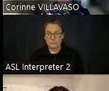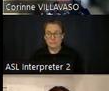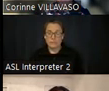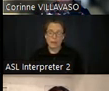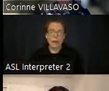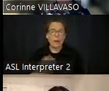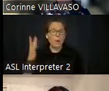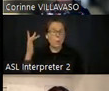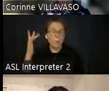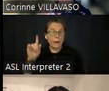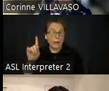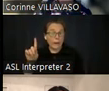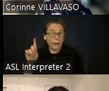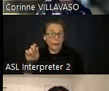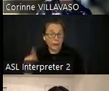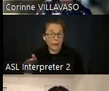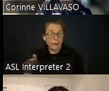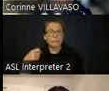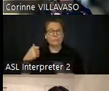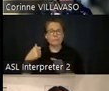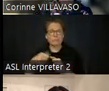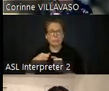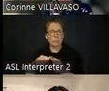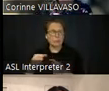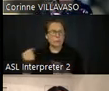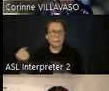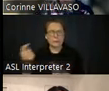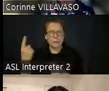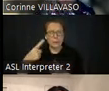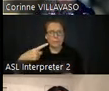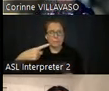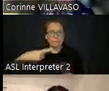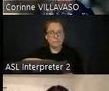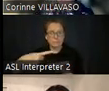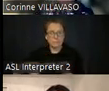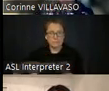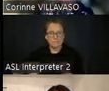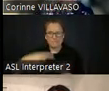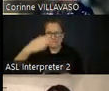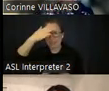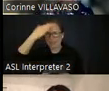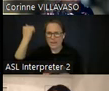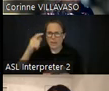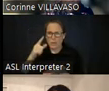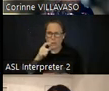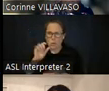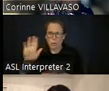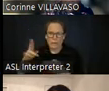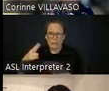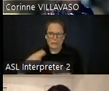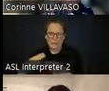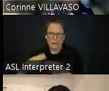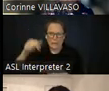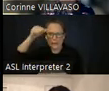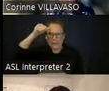Because one of the conversations that was had was, I forget the gentleman's name, I'm sure it's written